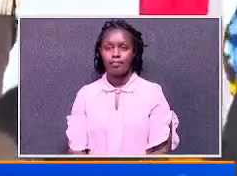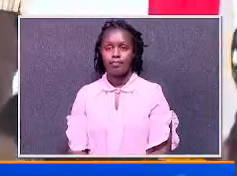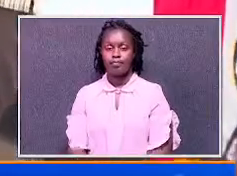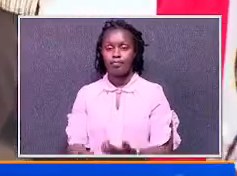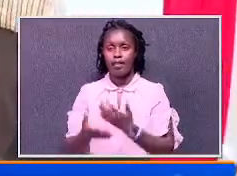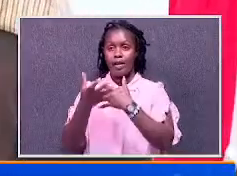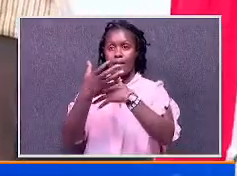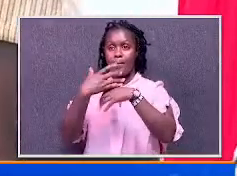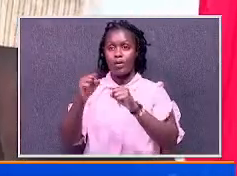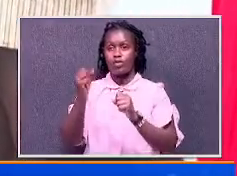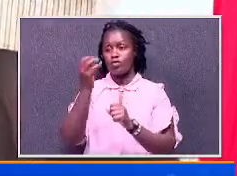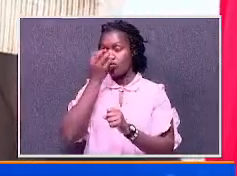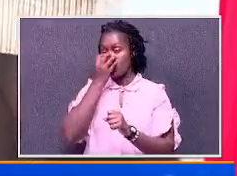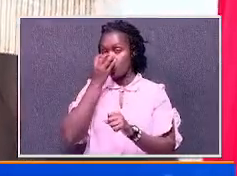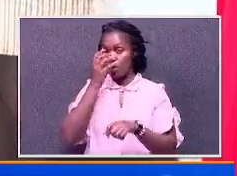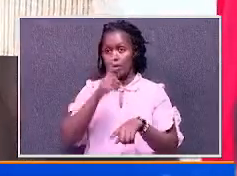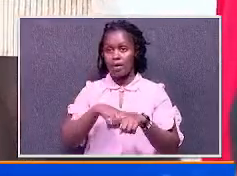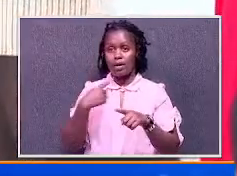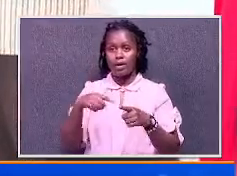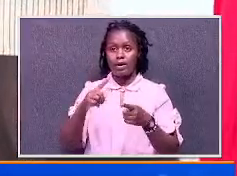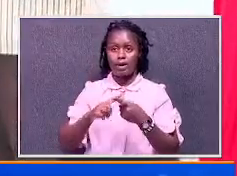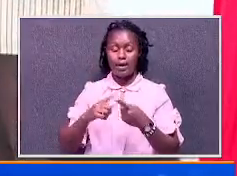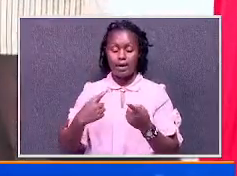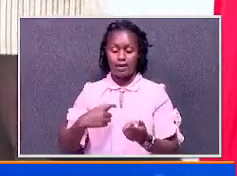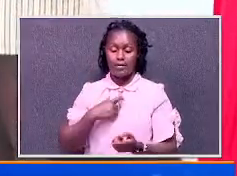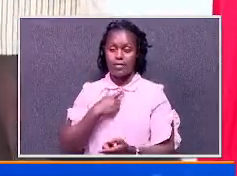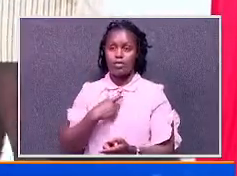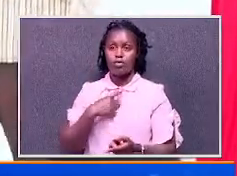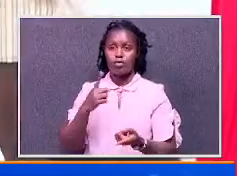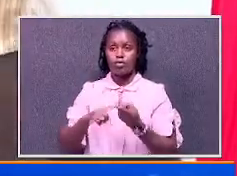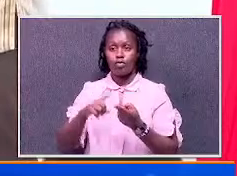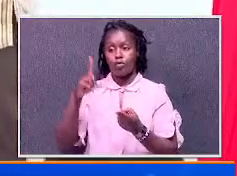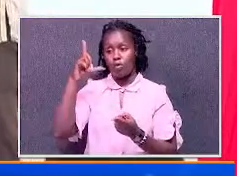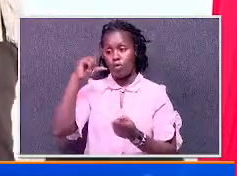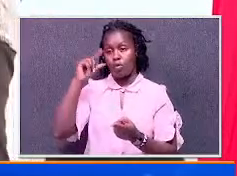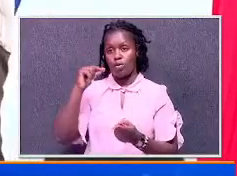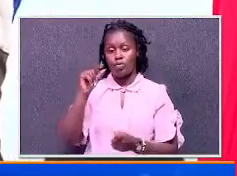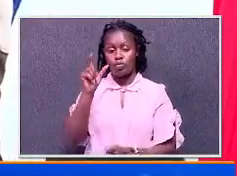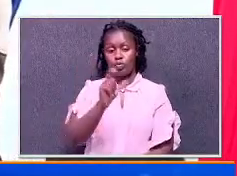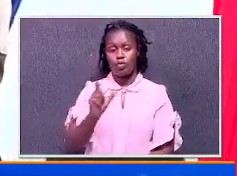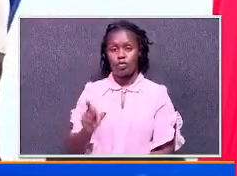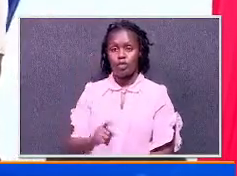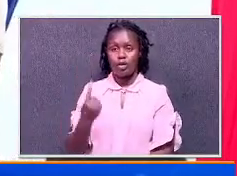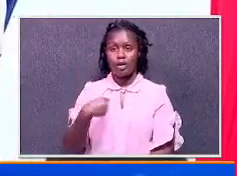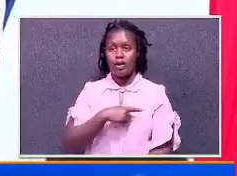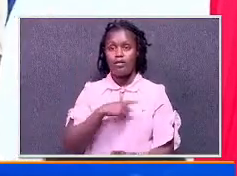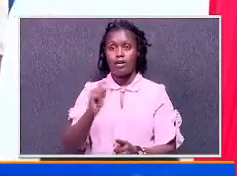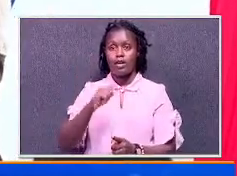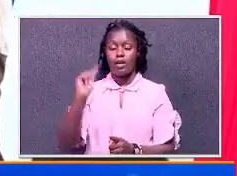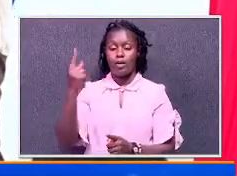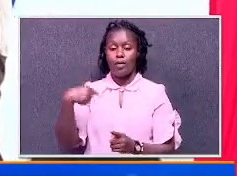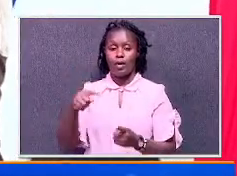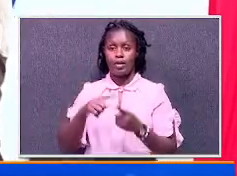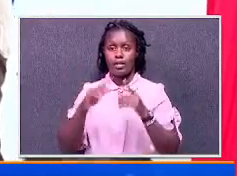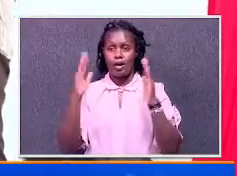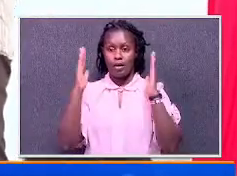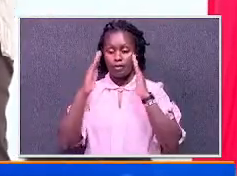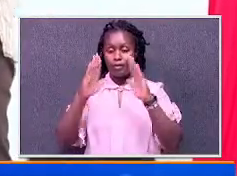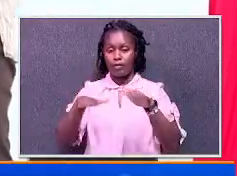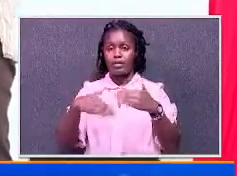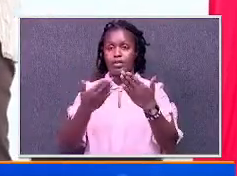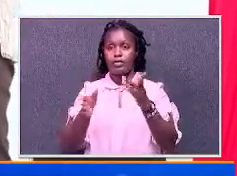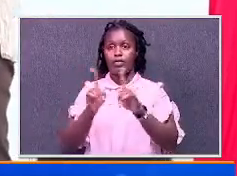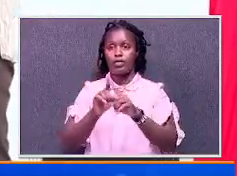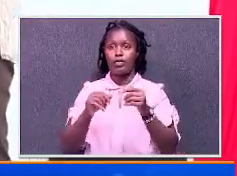President Ruto, during his maiden visit to the coastal region, has underlined Kenya Kwanza's commitments to facilitate and